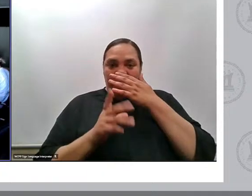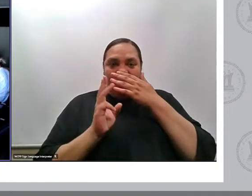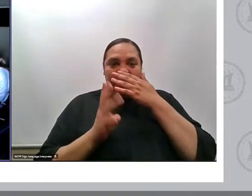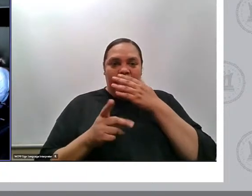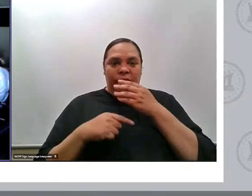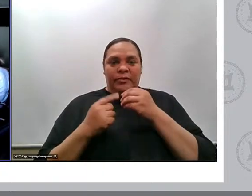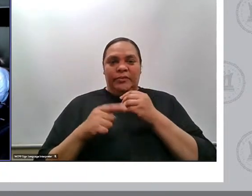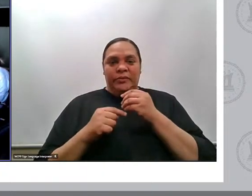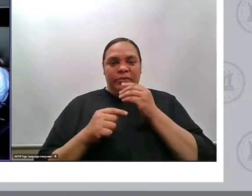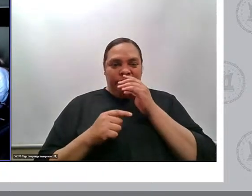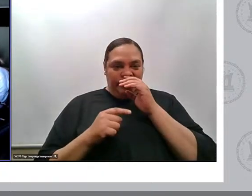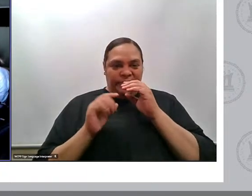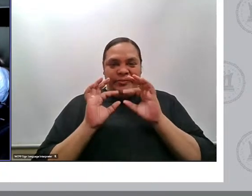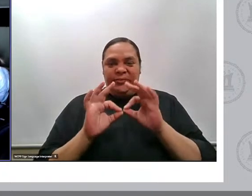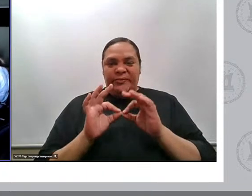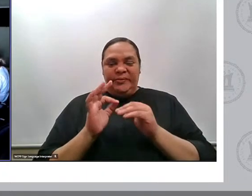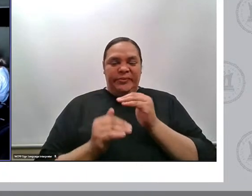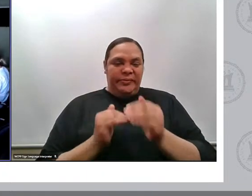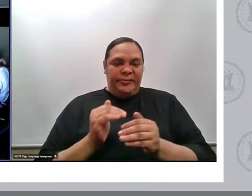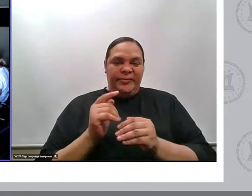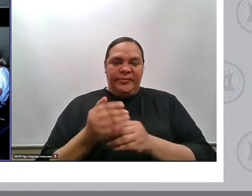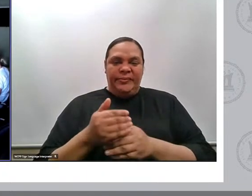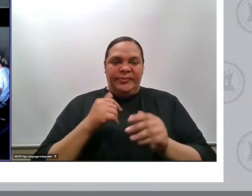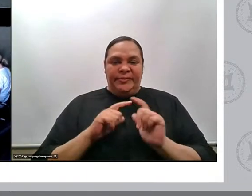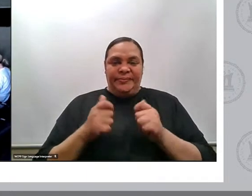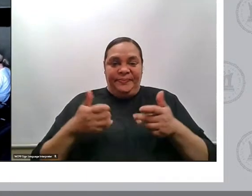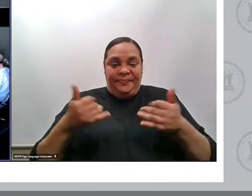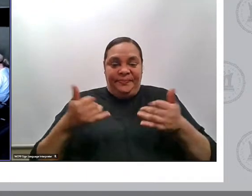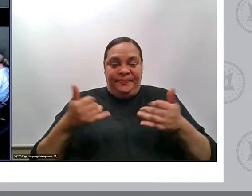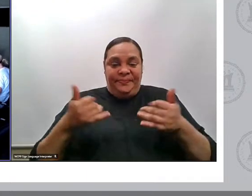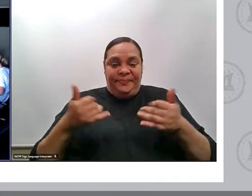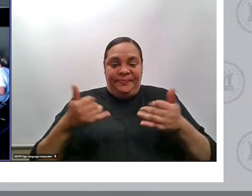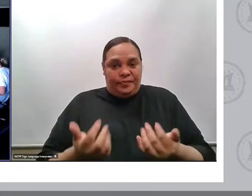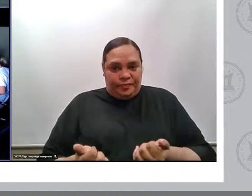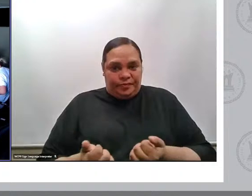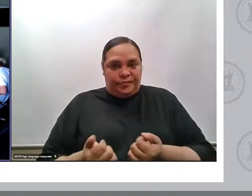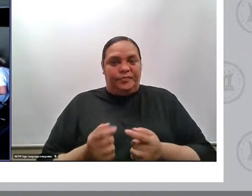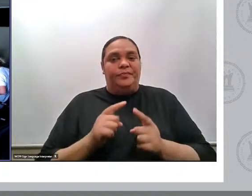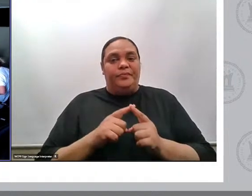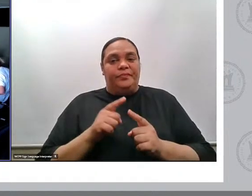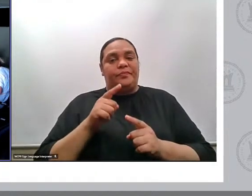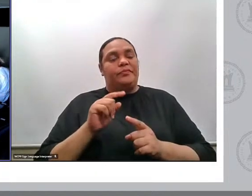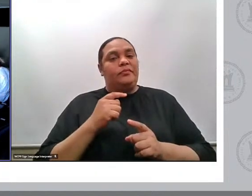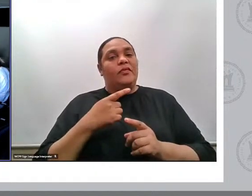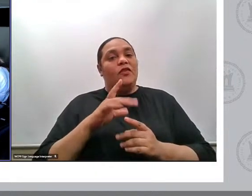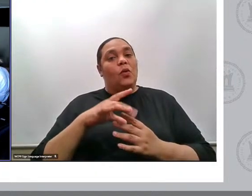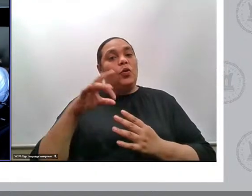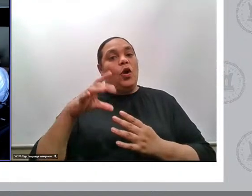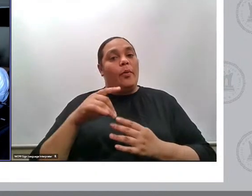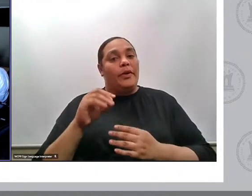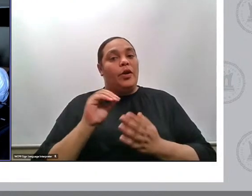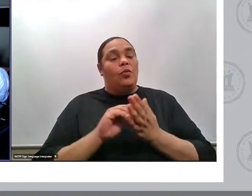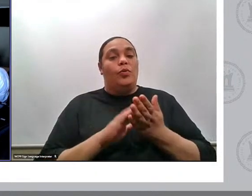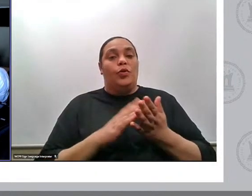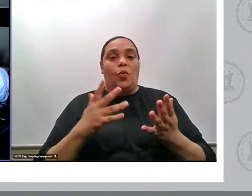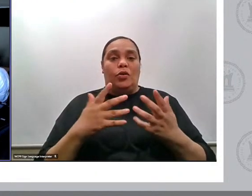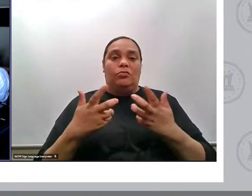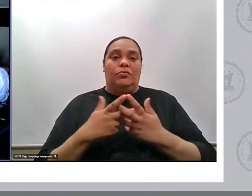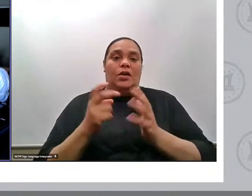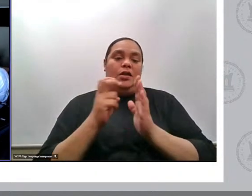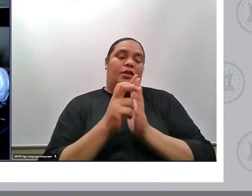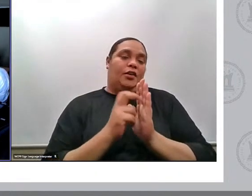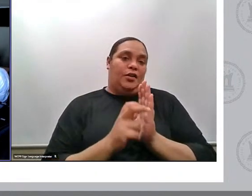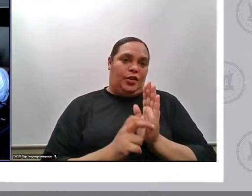this particular process, which is before the committee now. The call for nominations was placed in accordance with